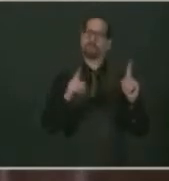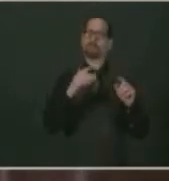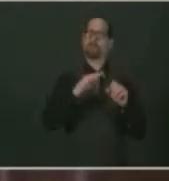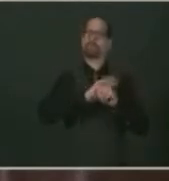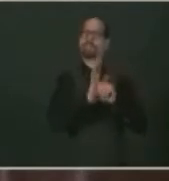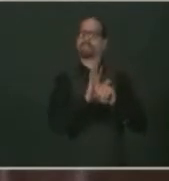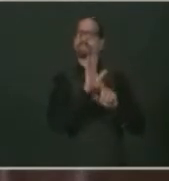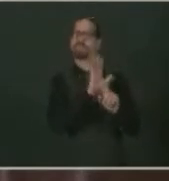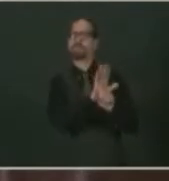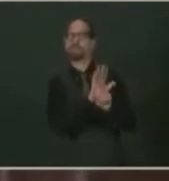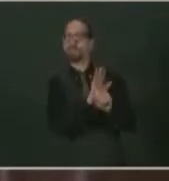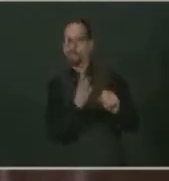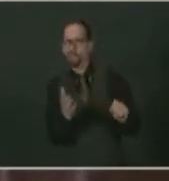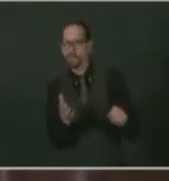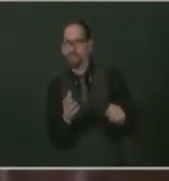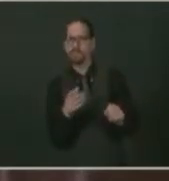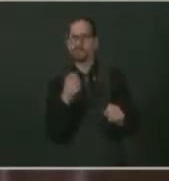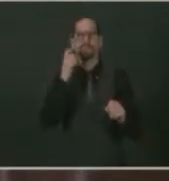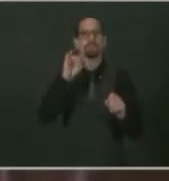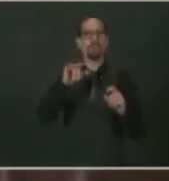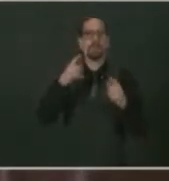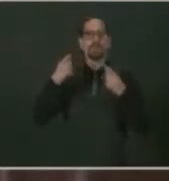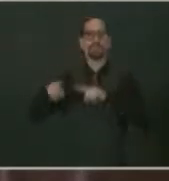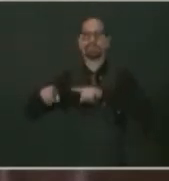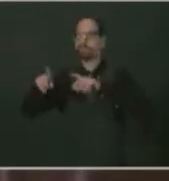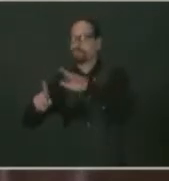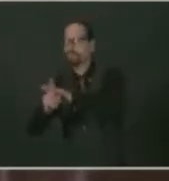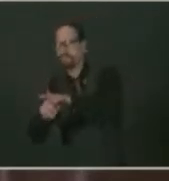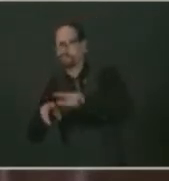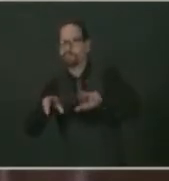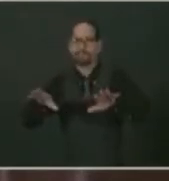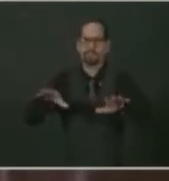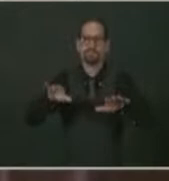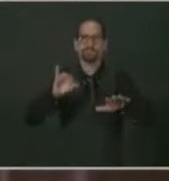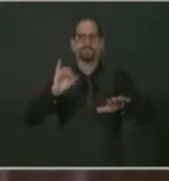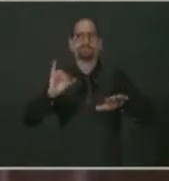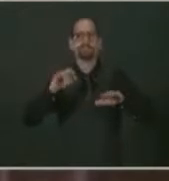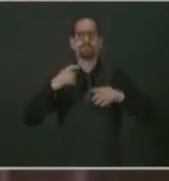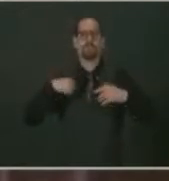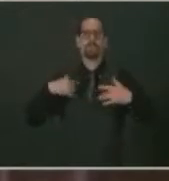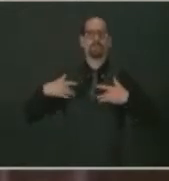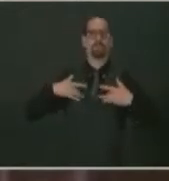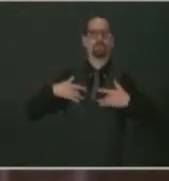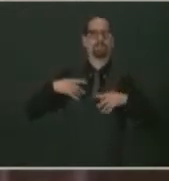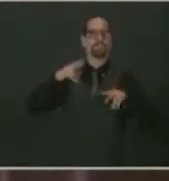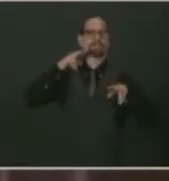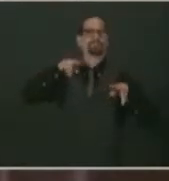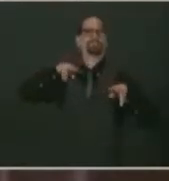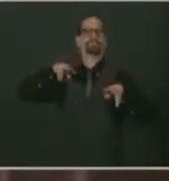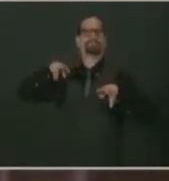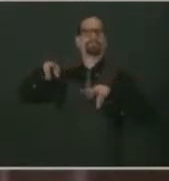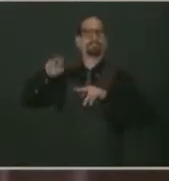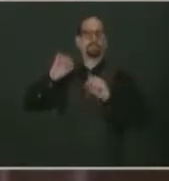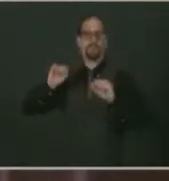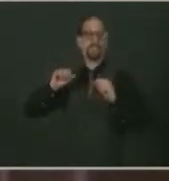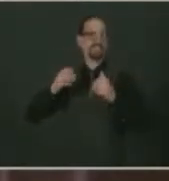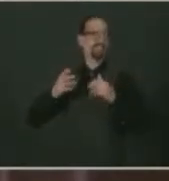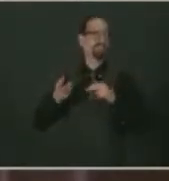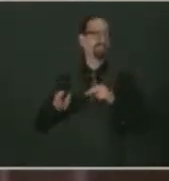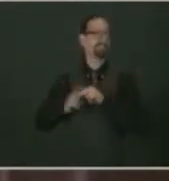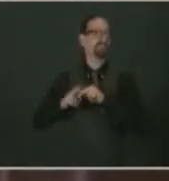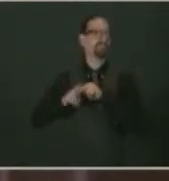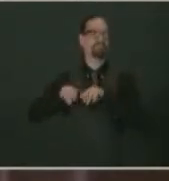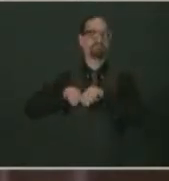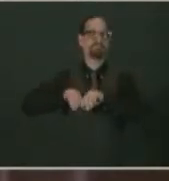variants of concern is when we see increased transmissibility. The variants are more